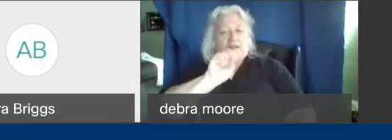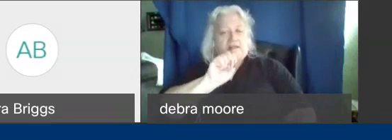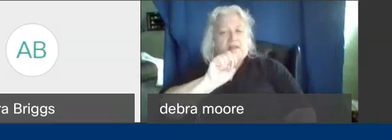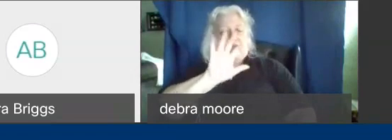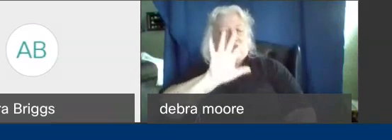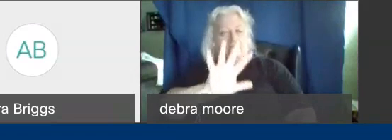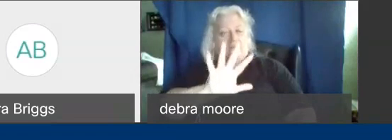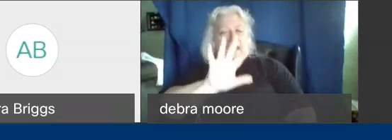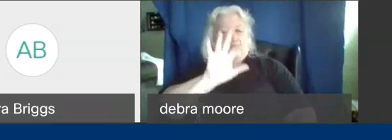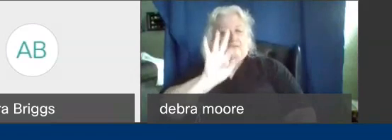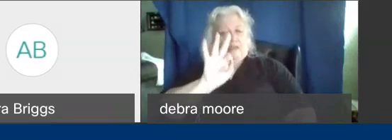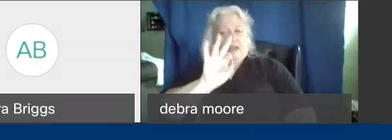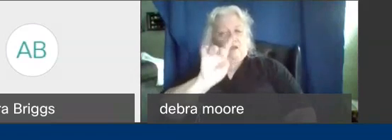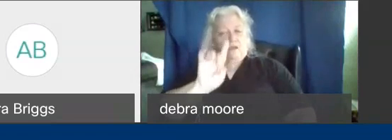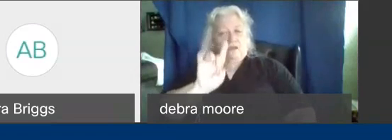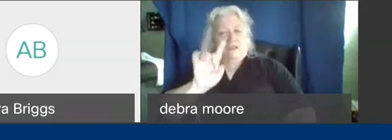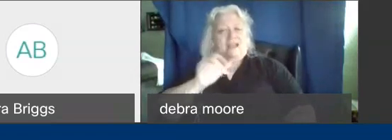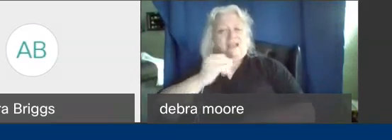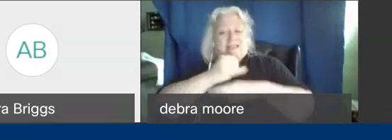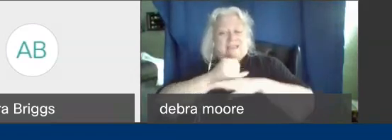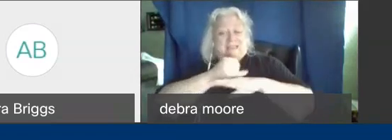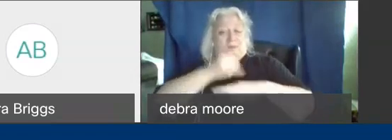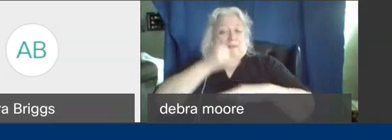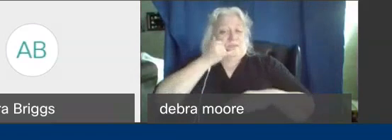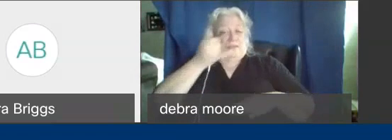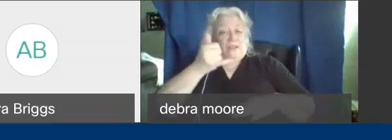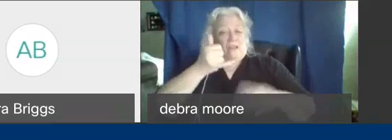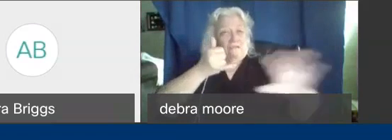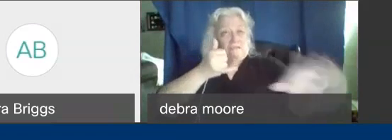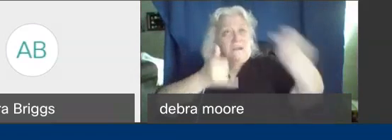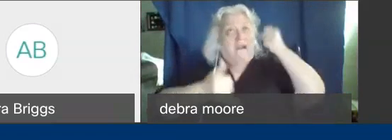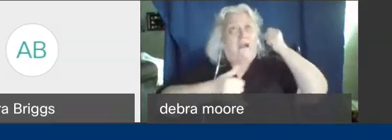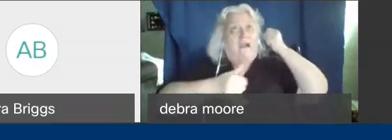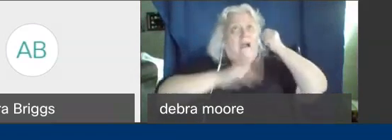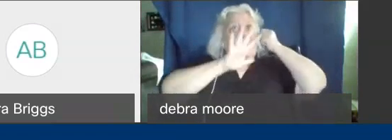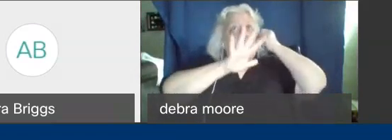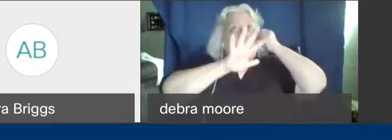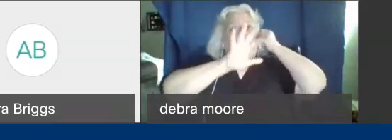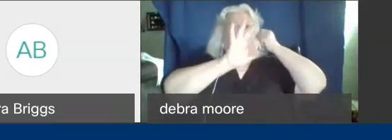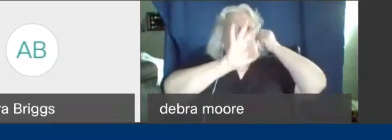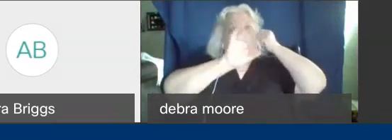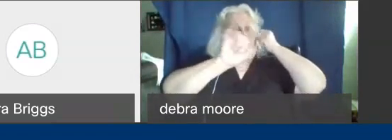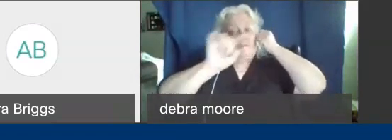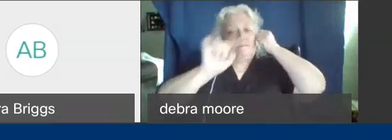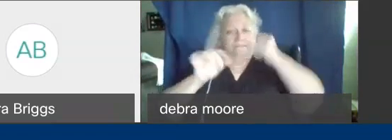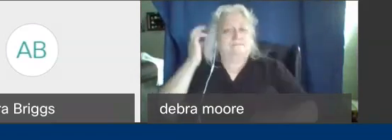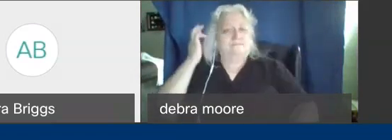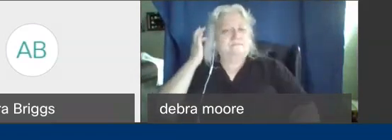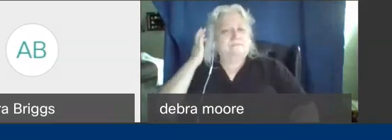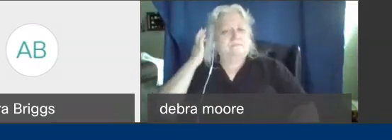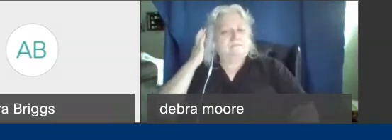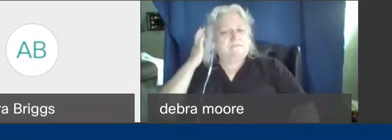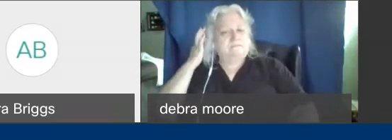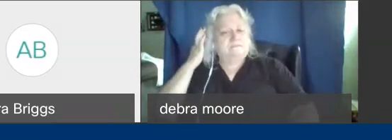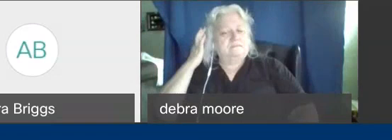281-290-5911. And if you're on a campus phone, you just dial 5911 and it'll immediately take you to the LSC police.